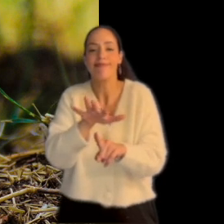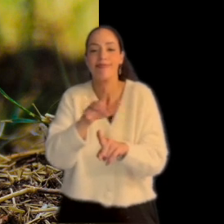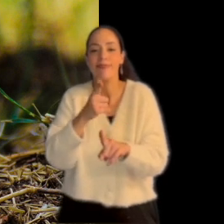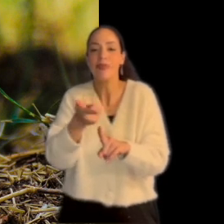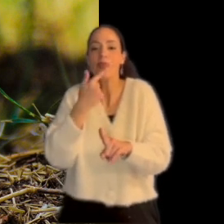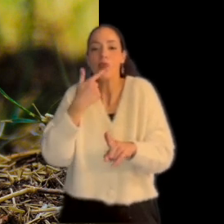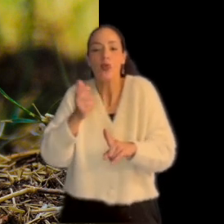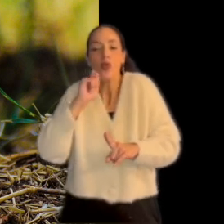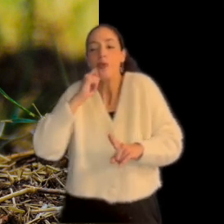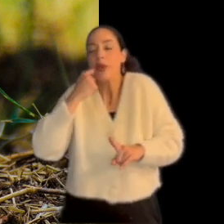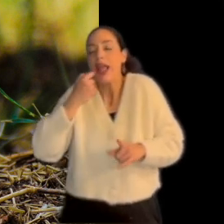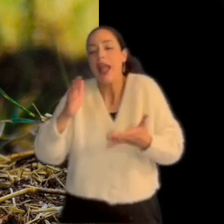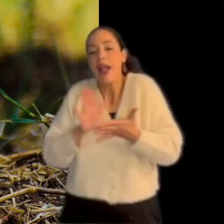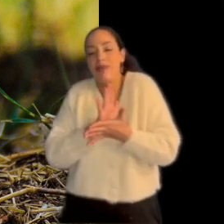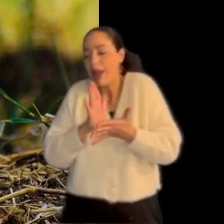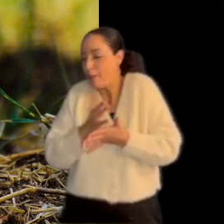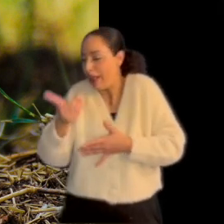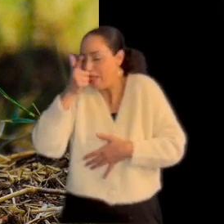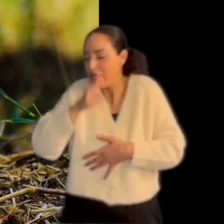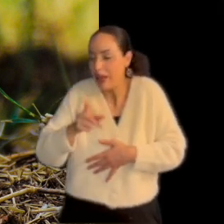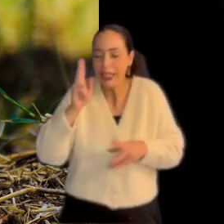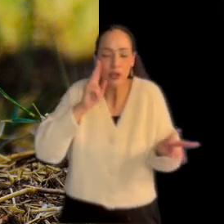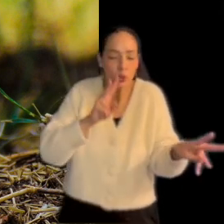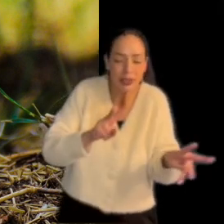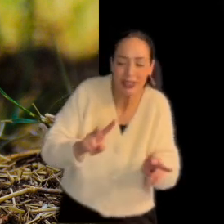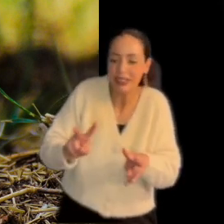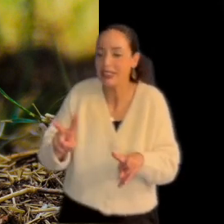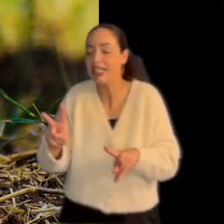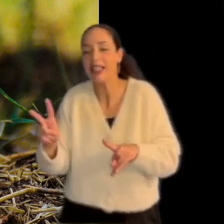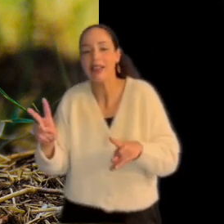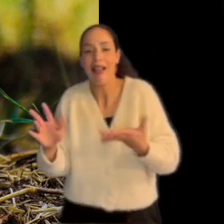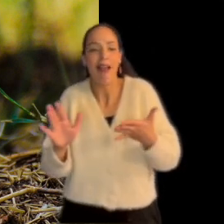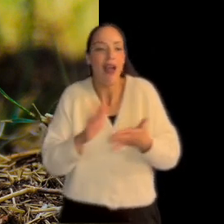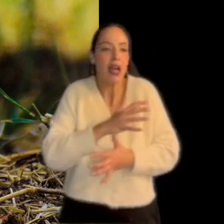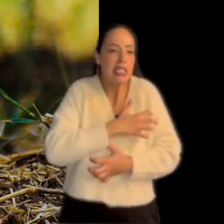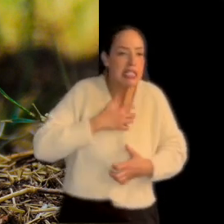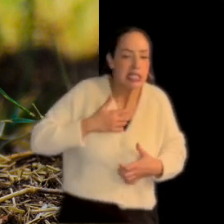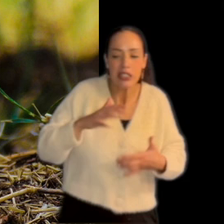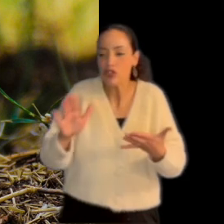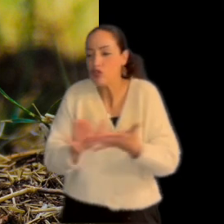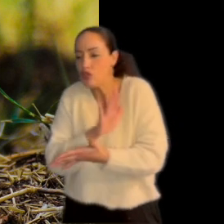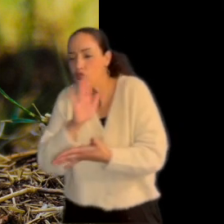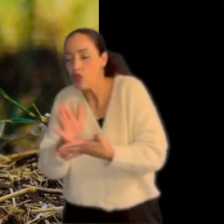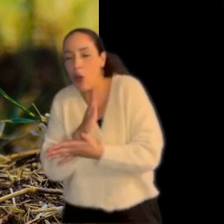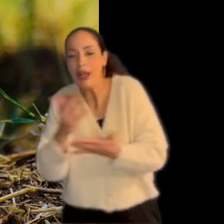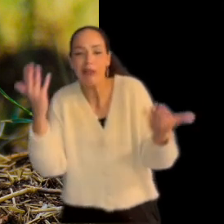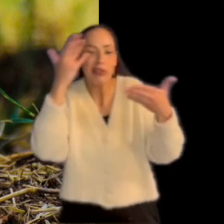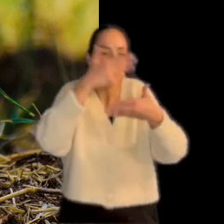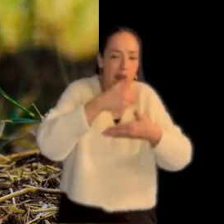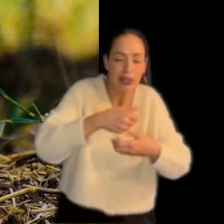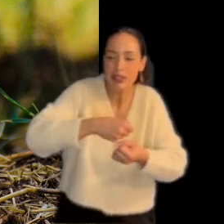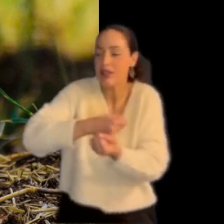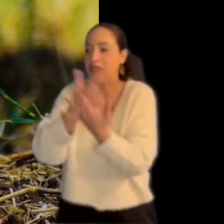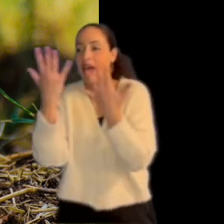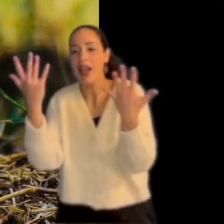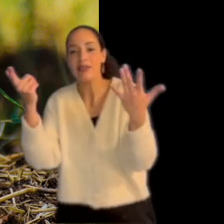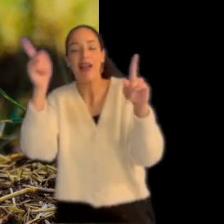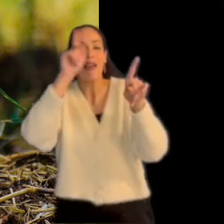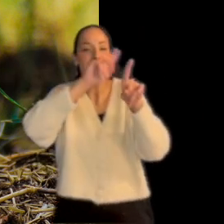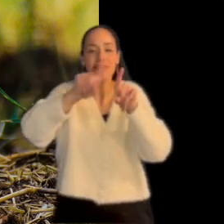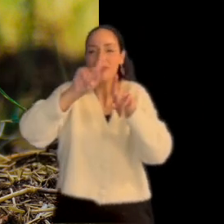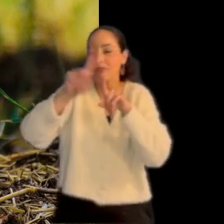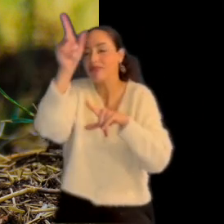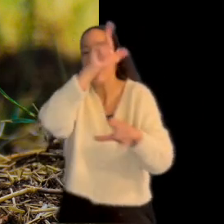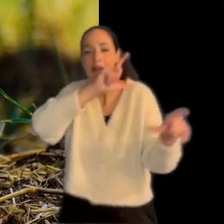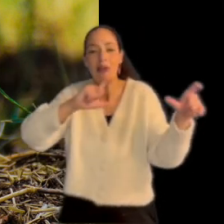joy. There will be darkness and light, and a whole ray of colours sparkling in between. When we feel the need to look away and yet remain standing